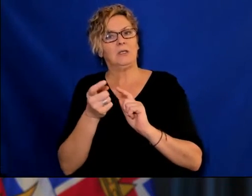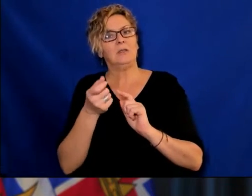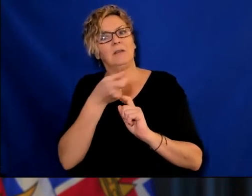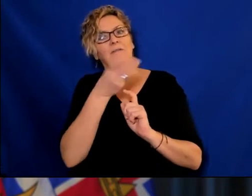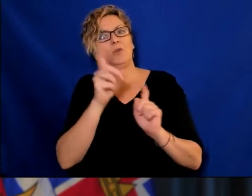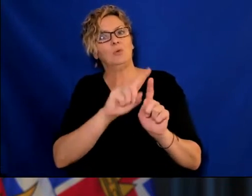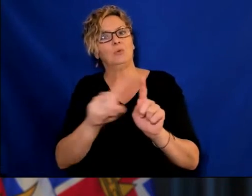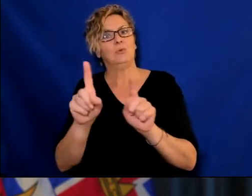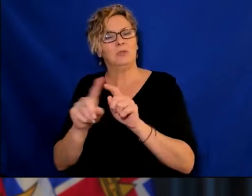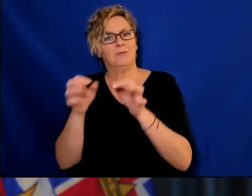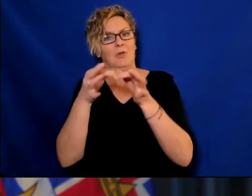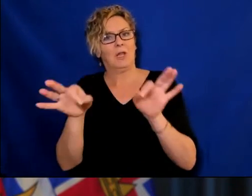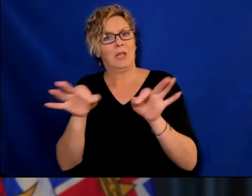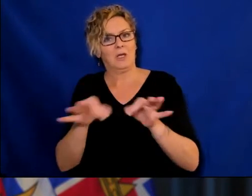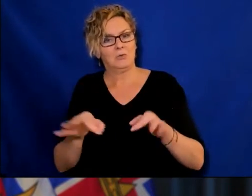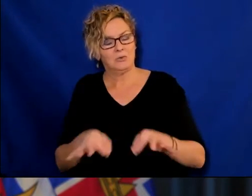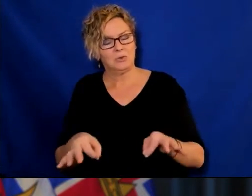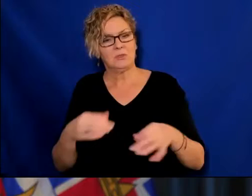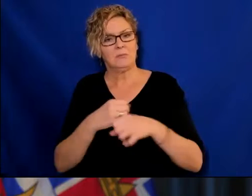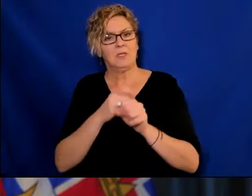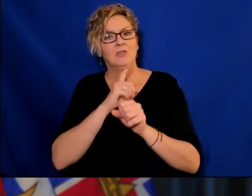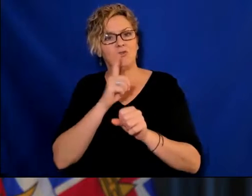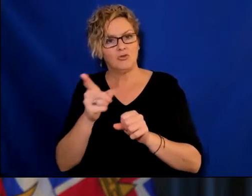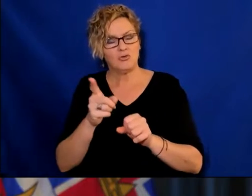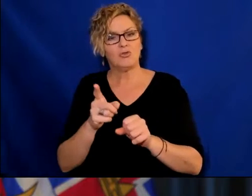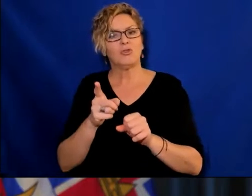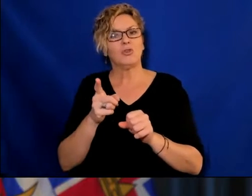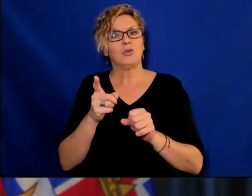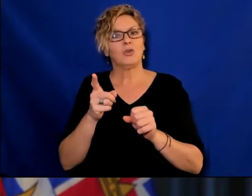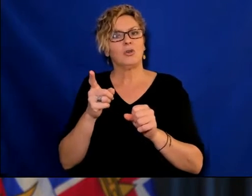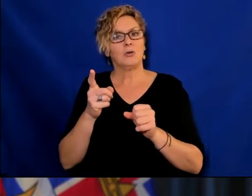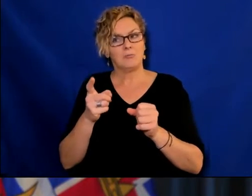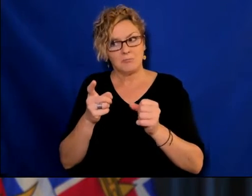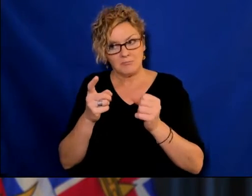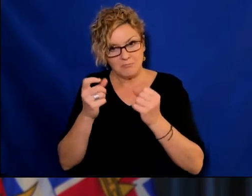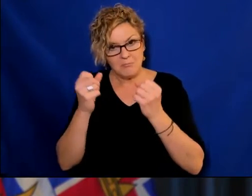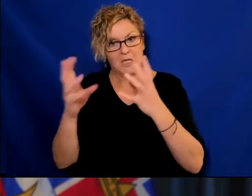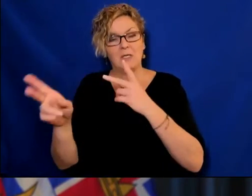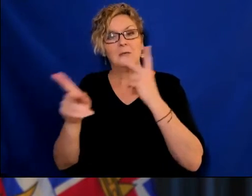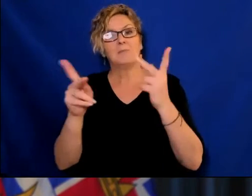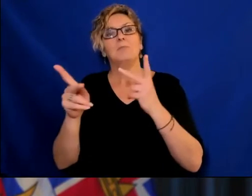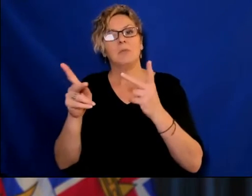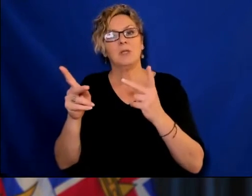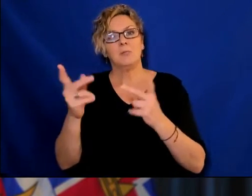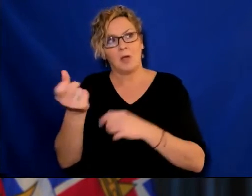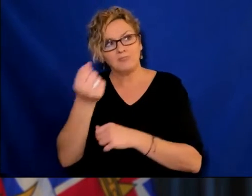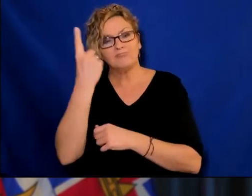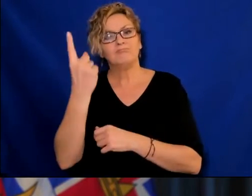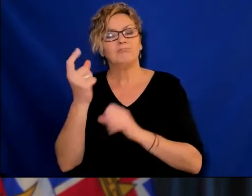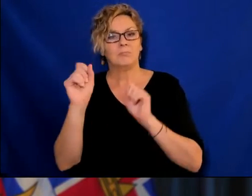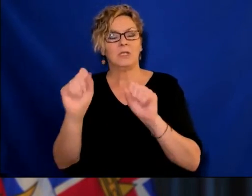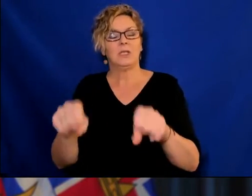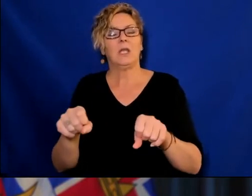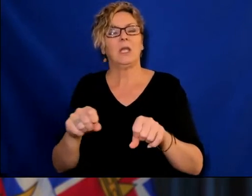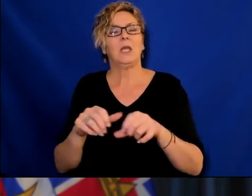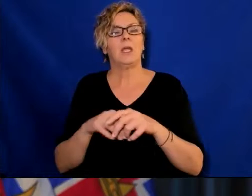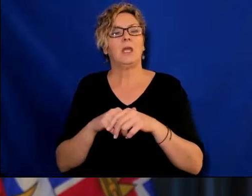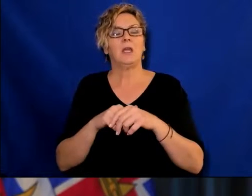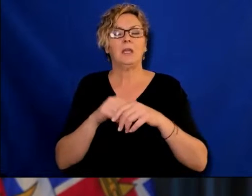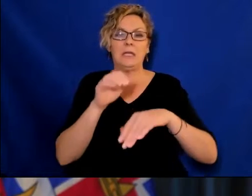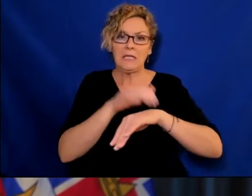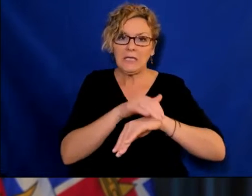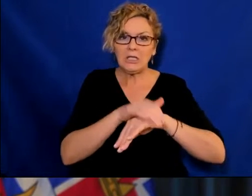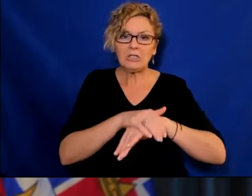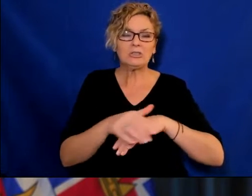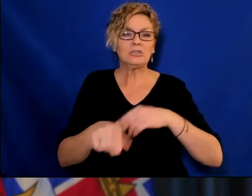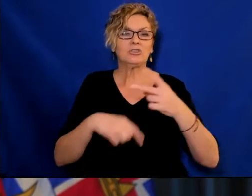example, public information campaign now that's targeted, of course, in English, but also in Punjabi and in